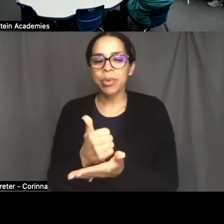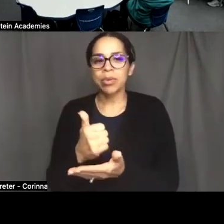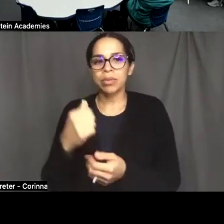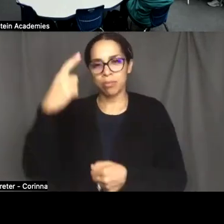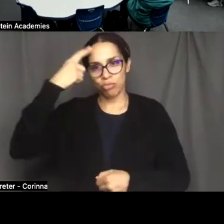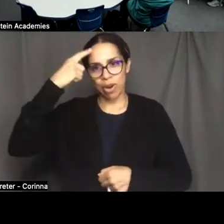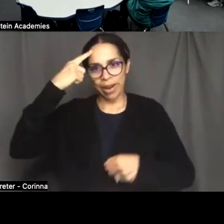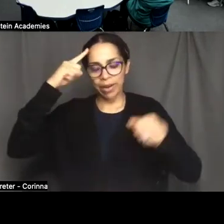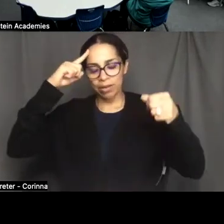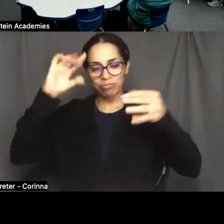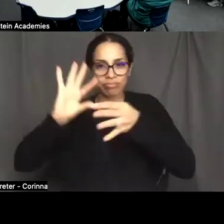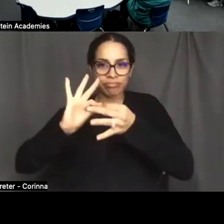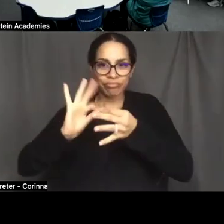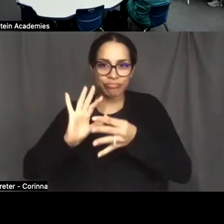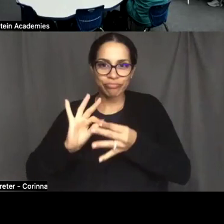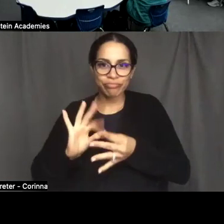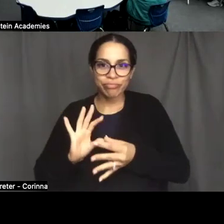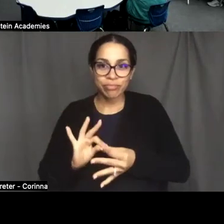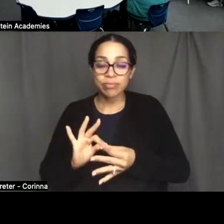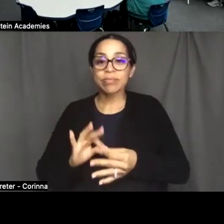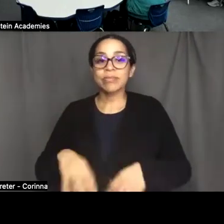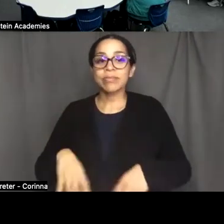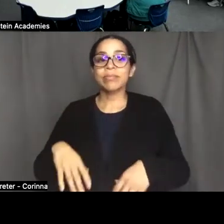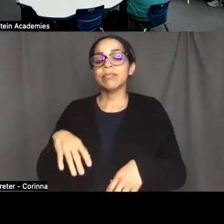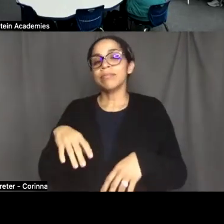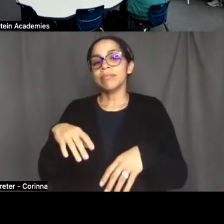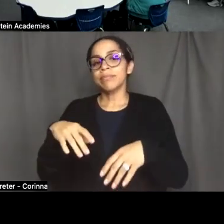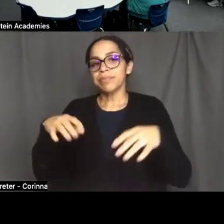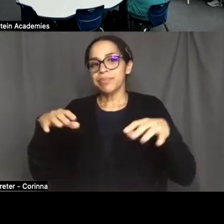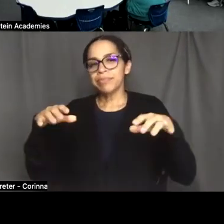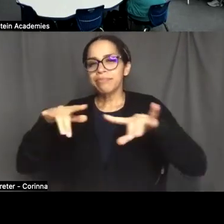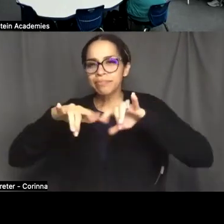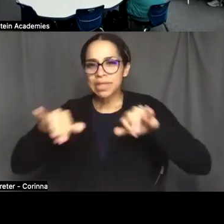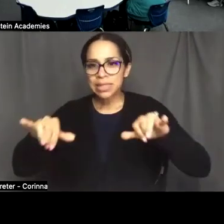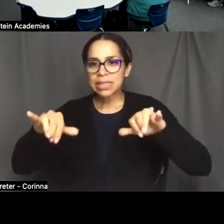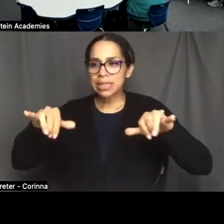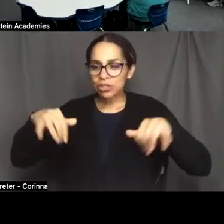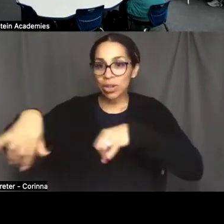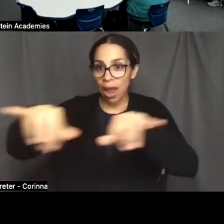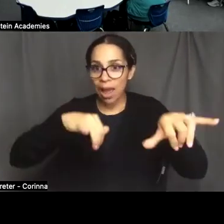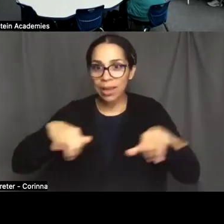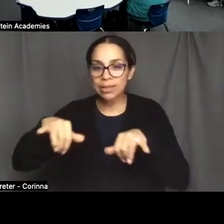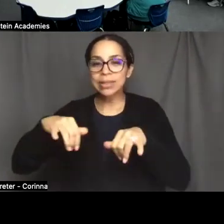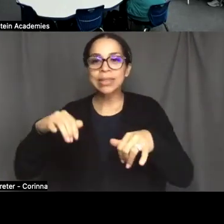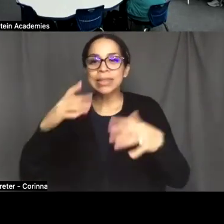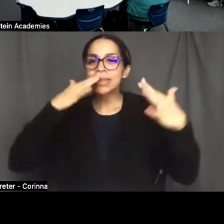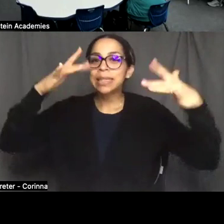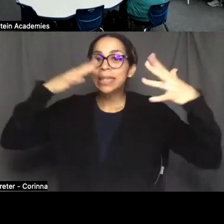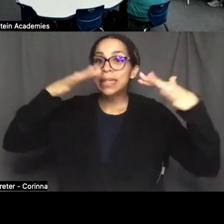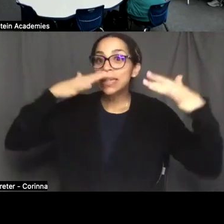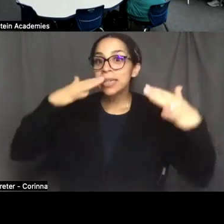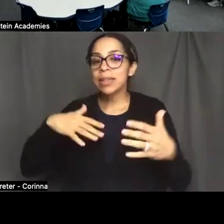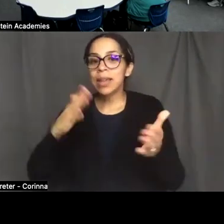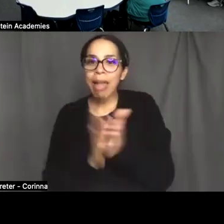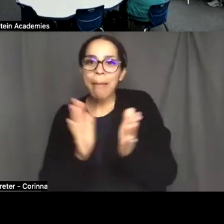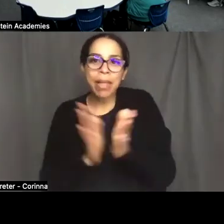So synchronized speaking, clapping, and walking. So just kind of stomping around your house and clapping and talking at the same